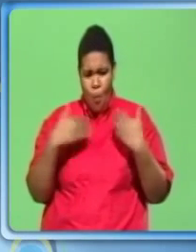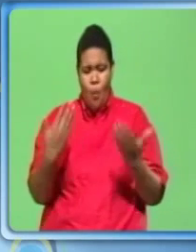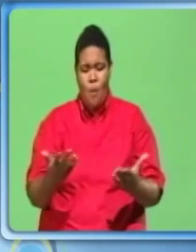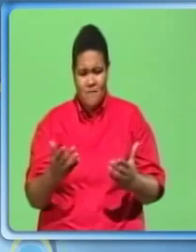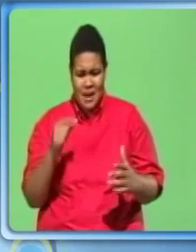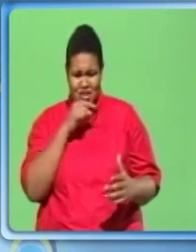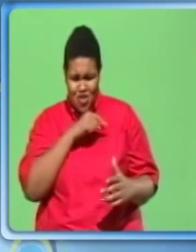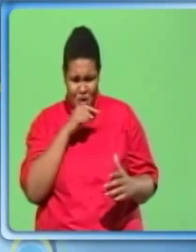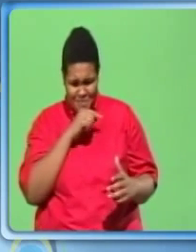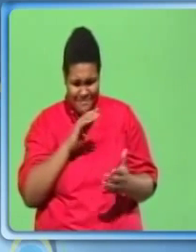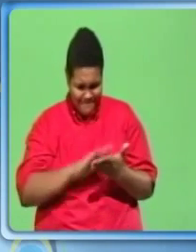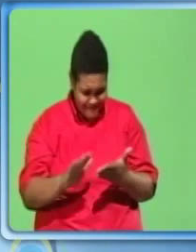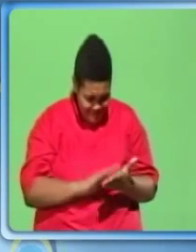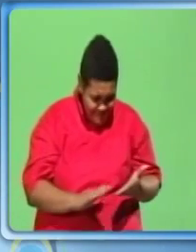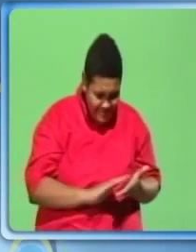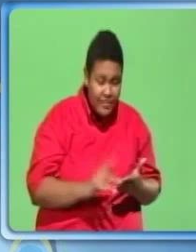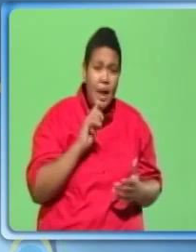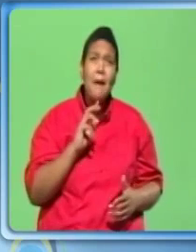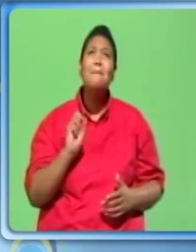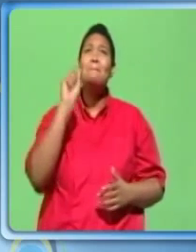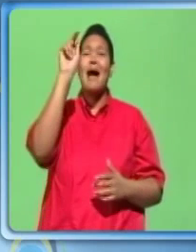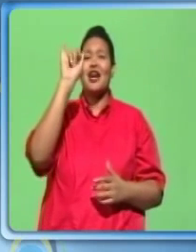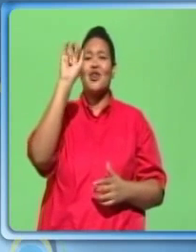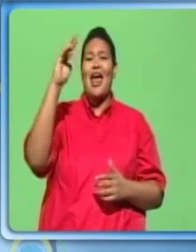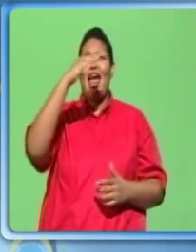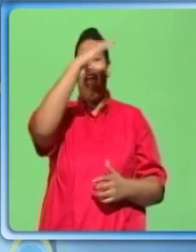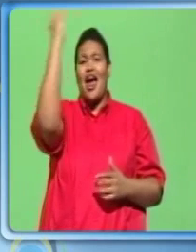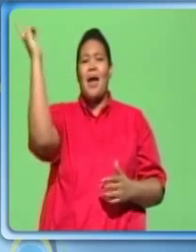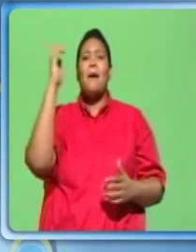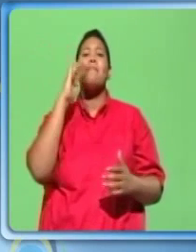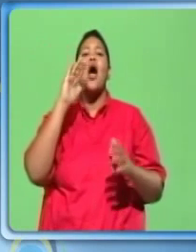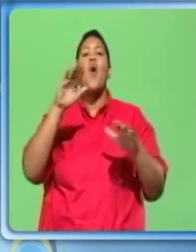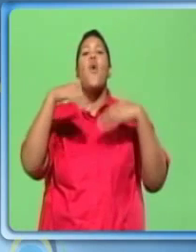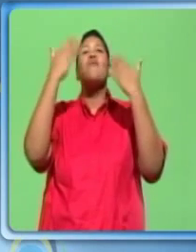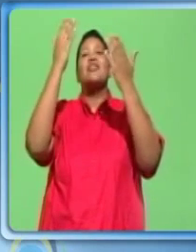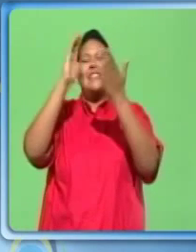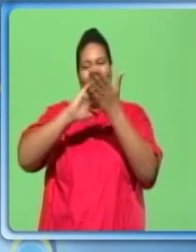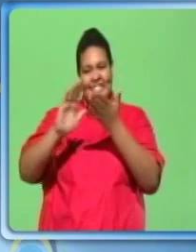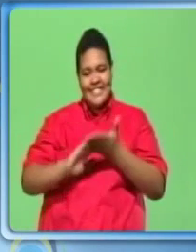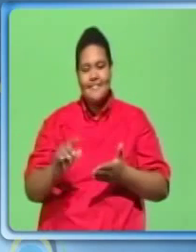bacteria and returned to the air by denitrifying bacteria.